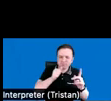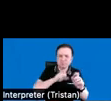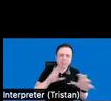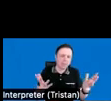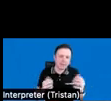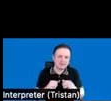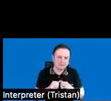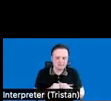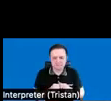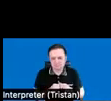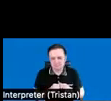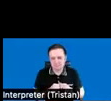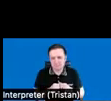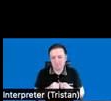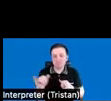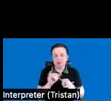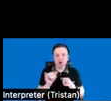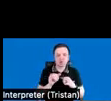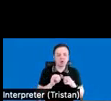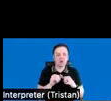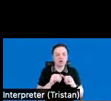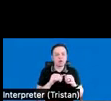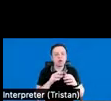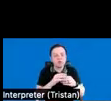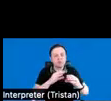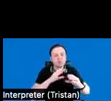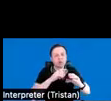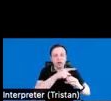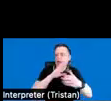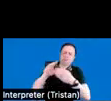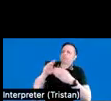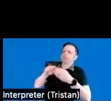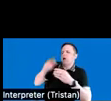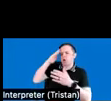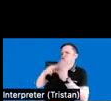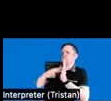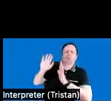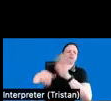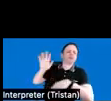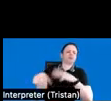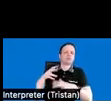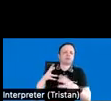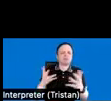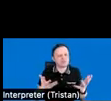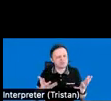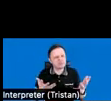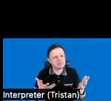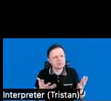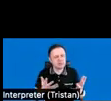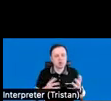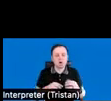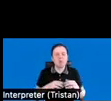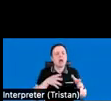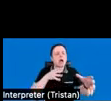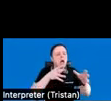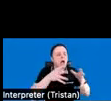when they talk over them and about them, as expressed by one of the participants. Being talked over, about and over,